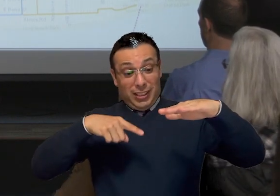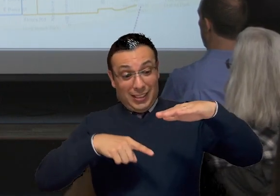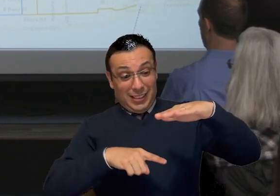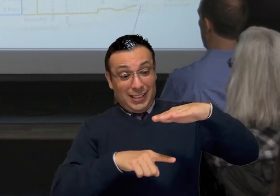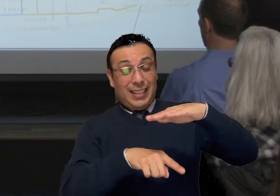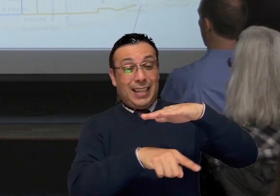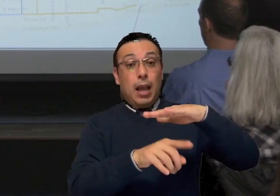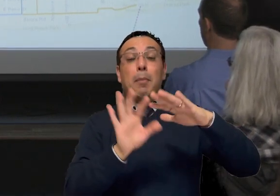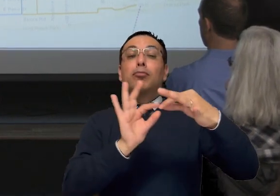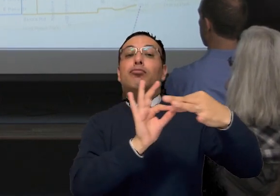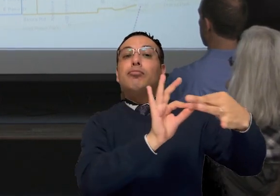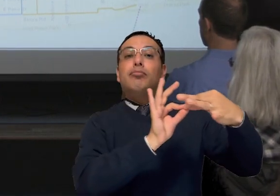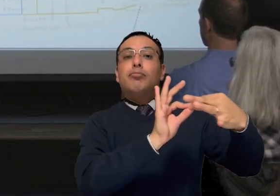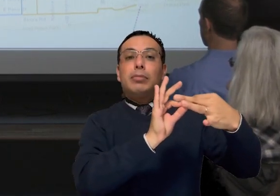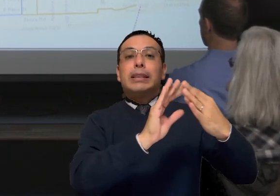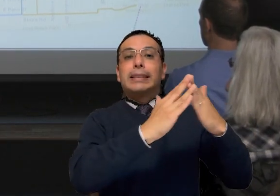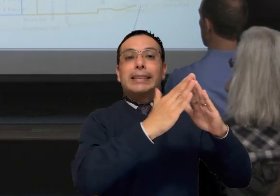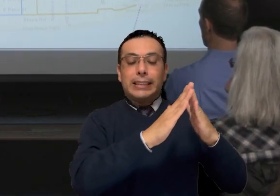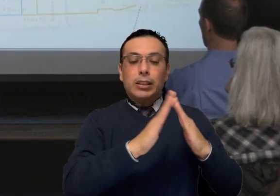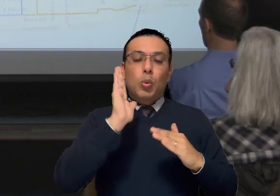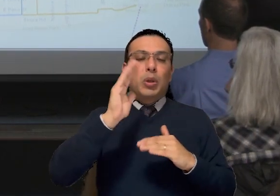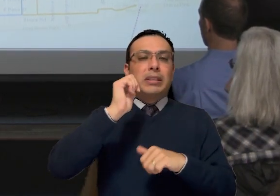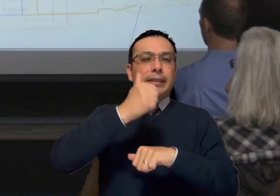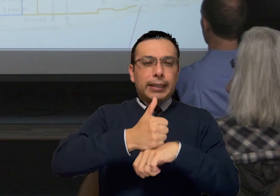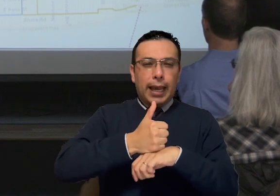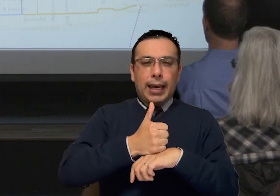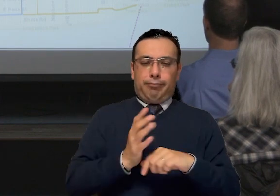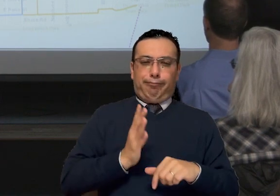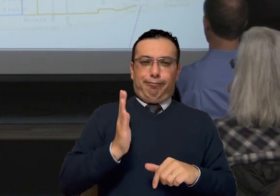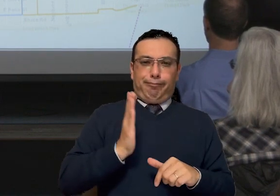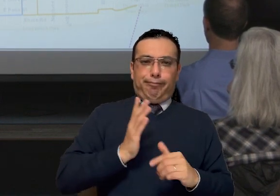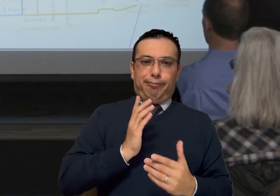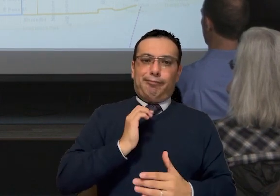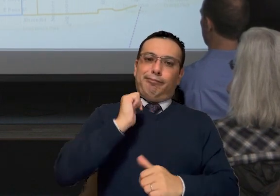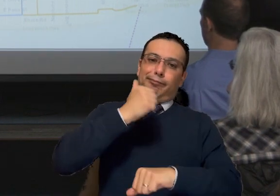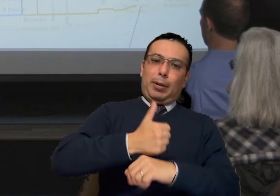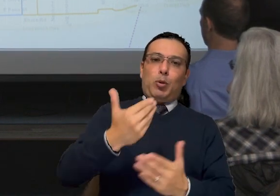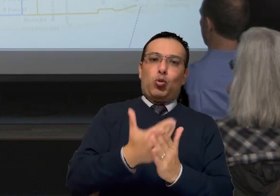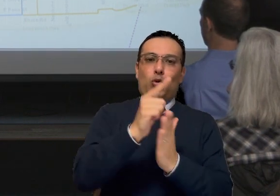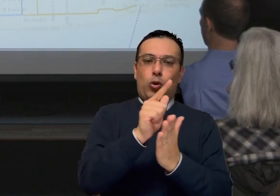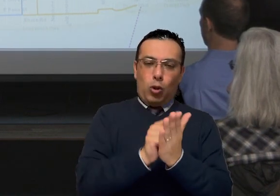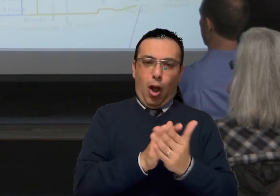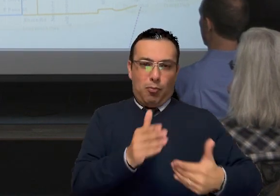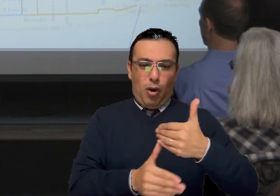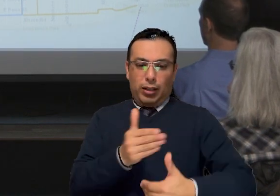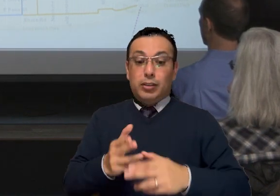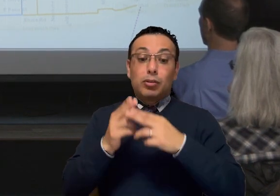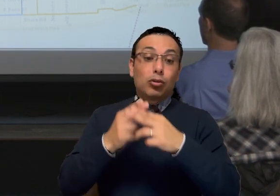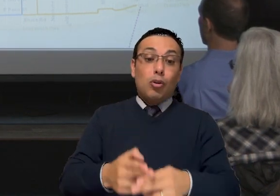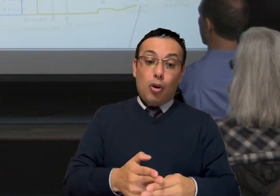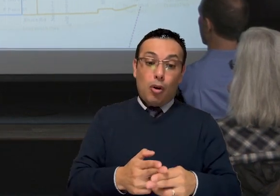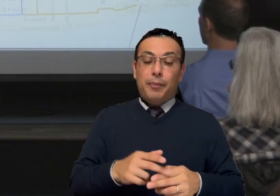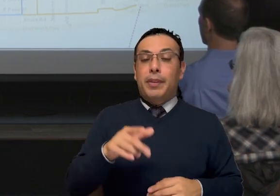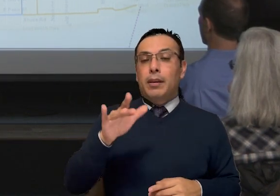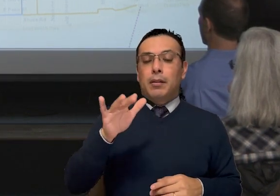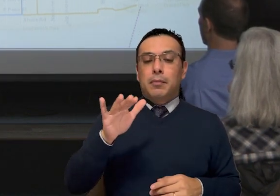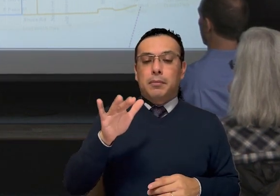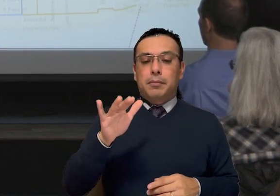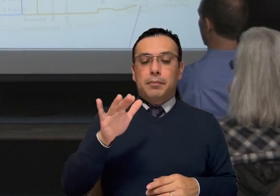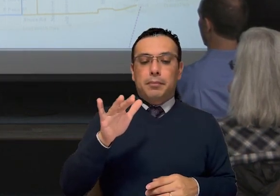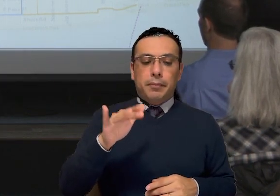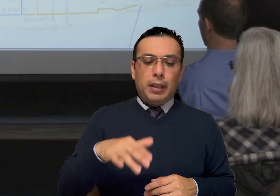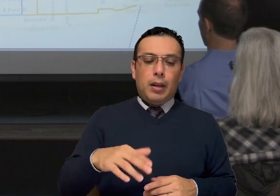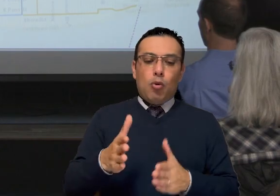through a formal legislative process. That local legislative process is known as a request